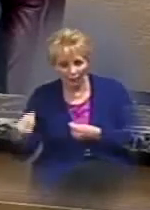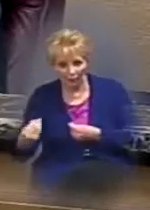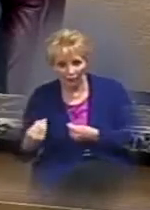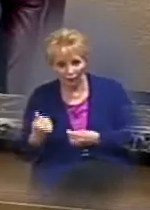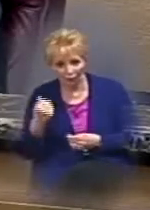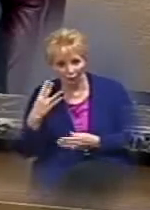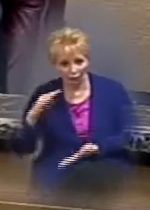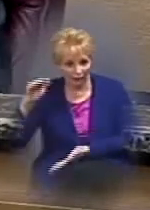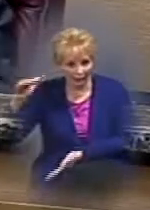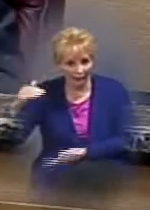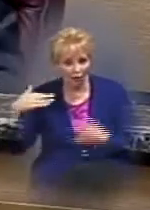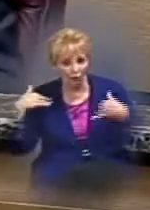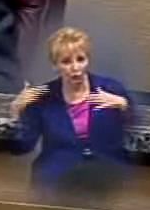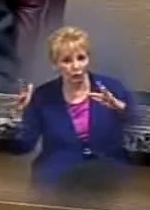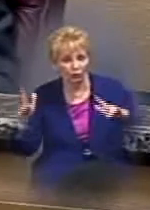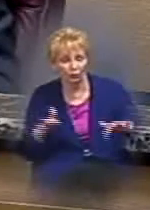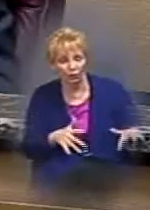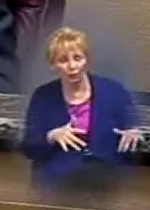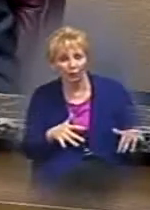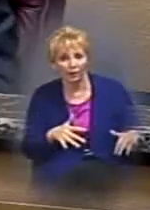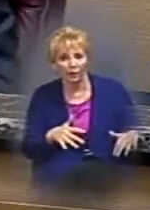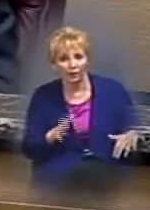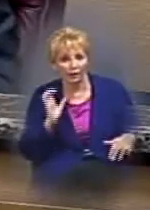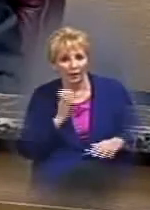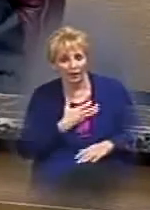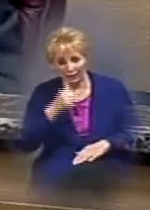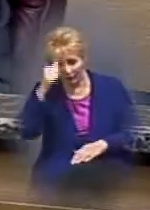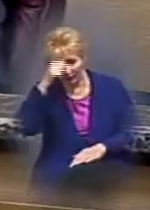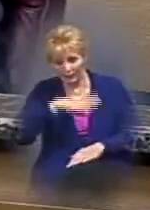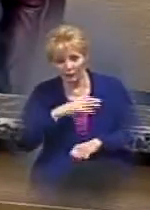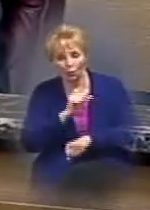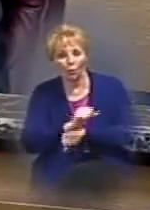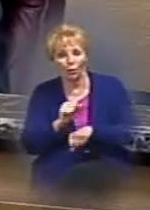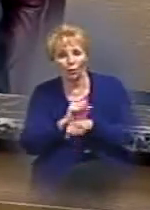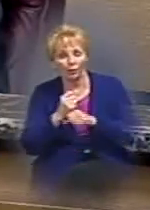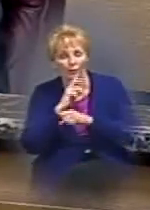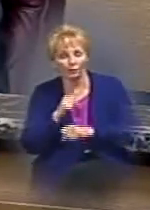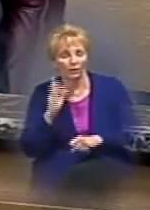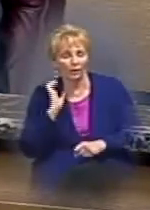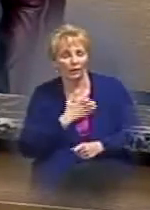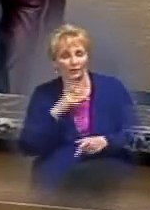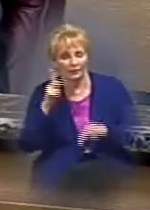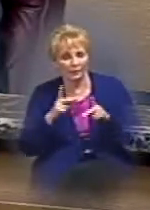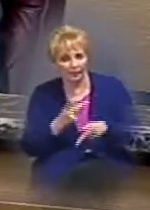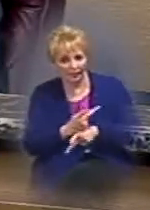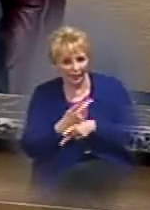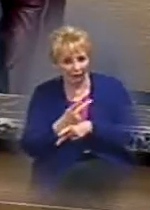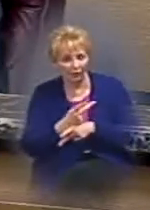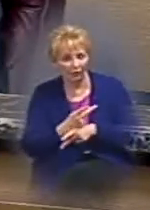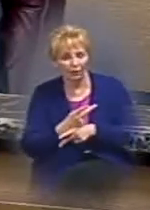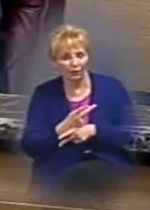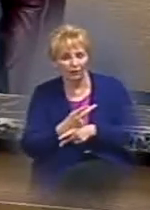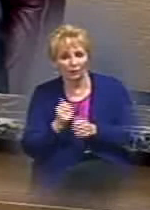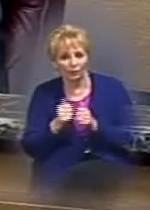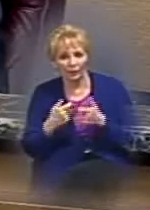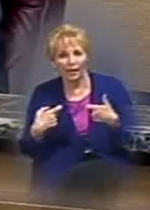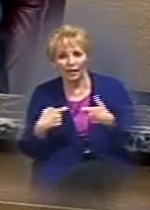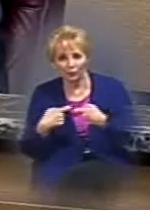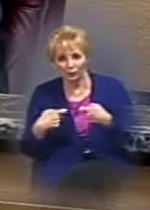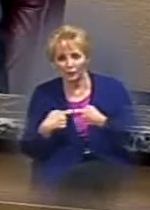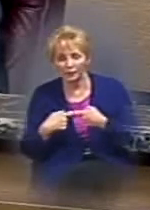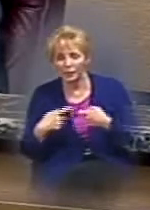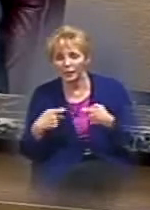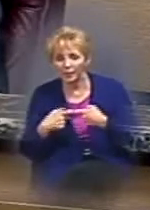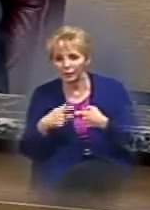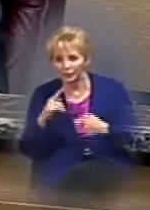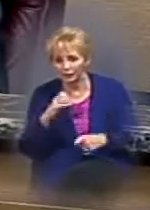14 inches of snow, our guys are working to make sure that our citizens are taken care of with electricity. Yes, and